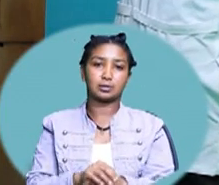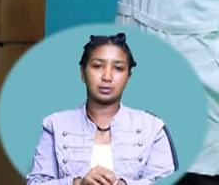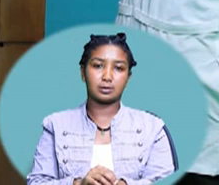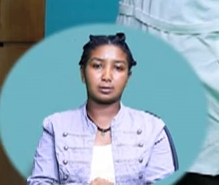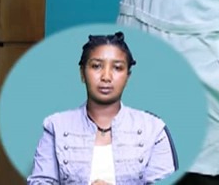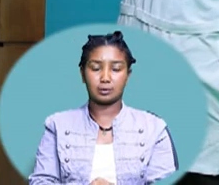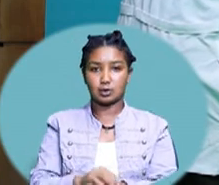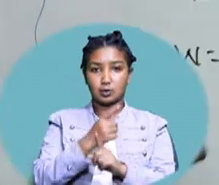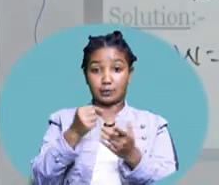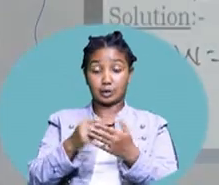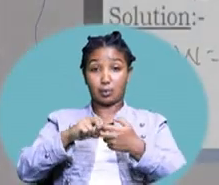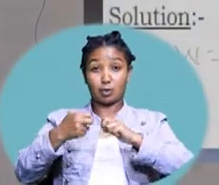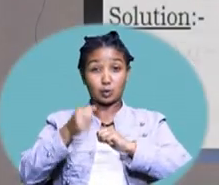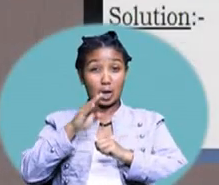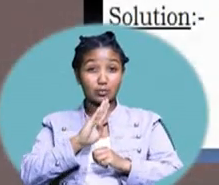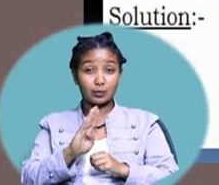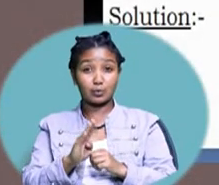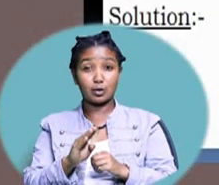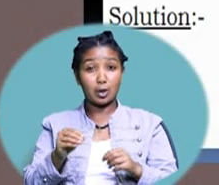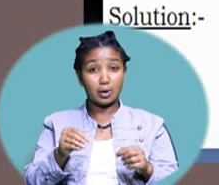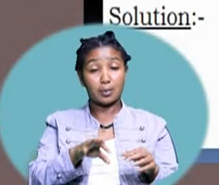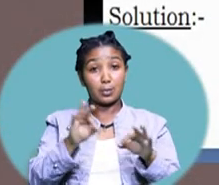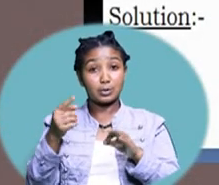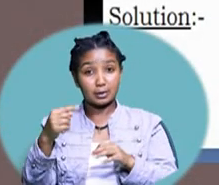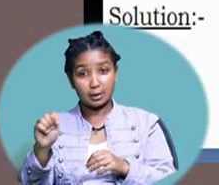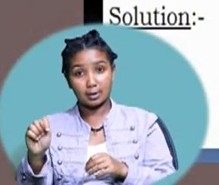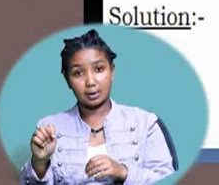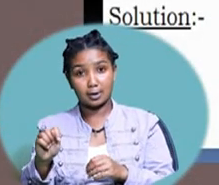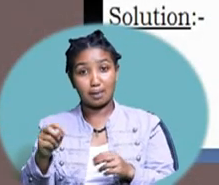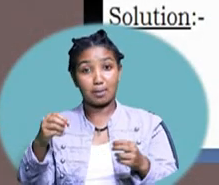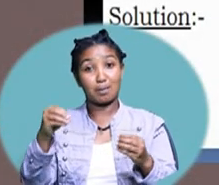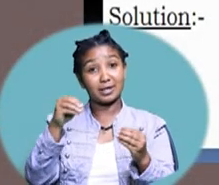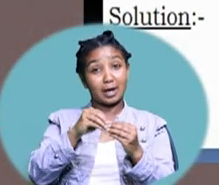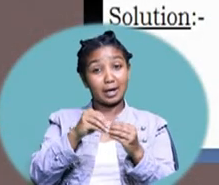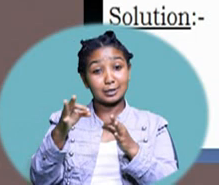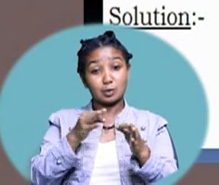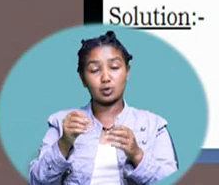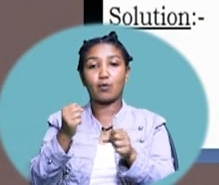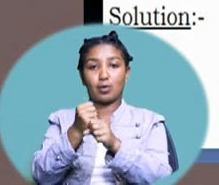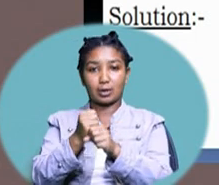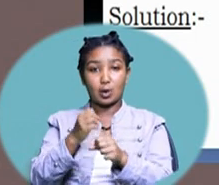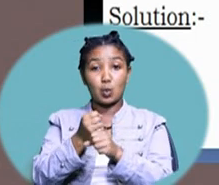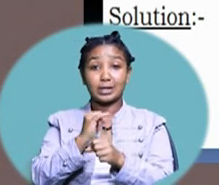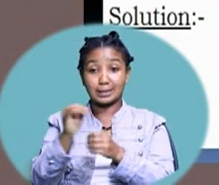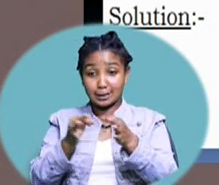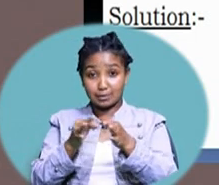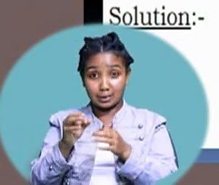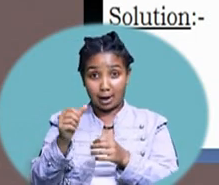Solution. What is the solution? Well, to solve this problem, you should have to put